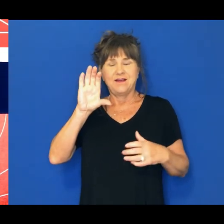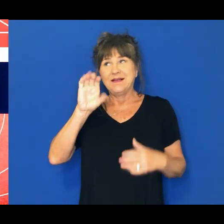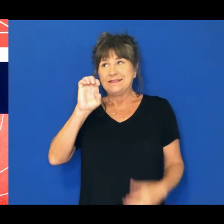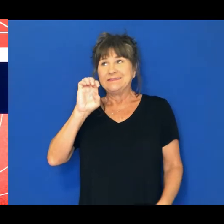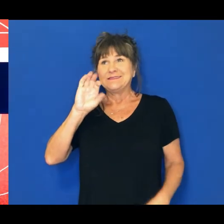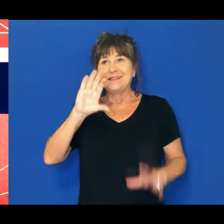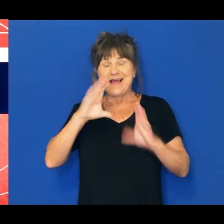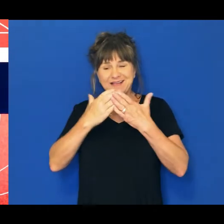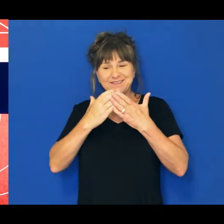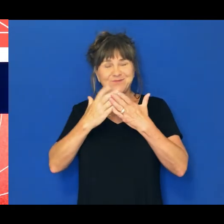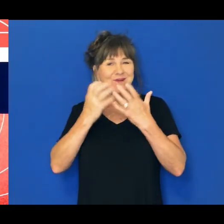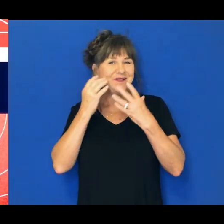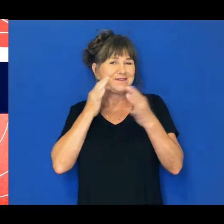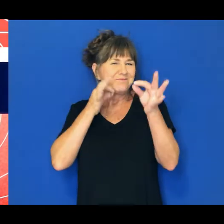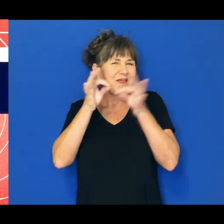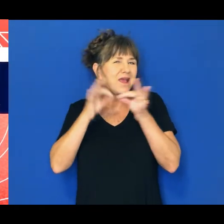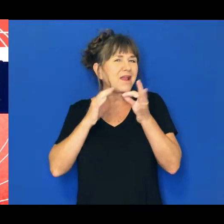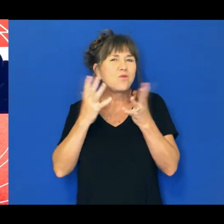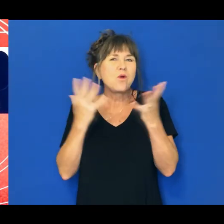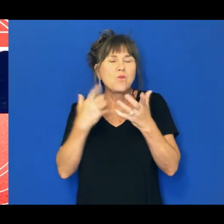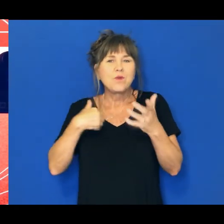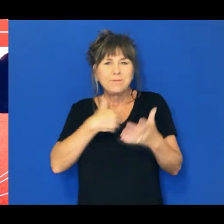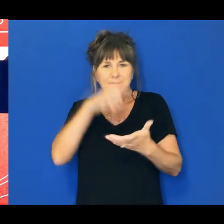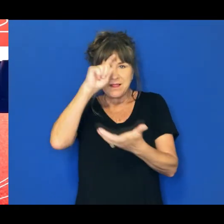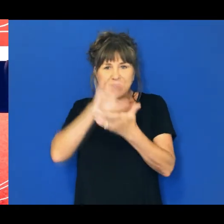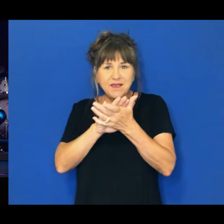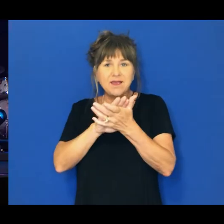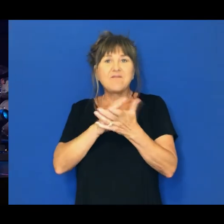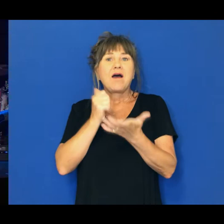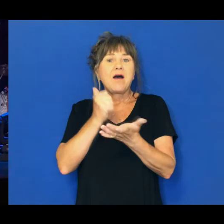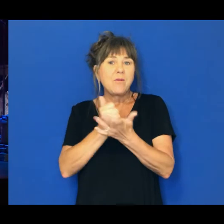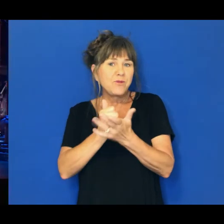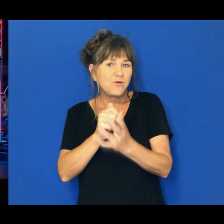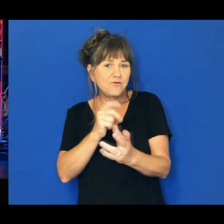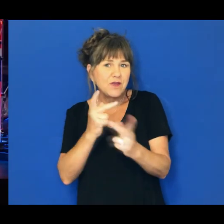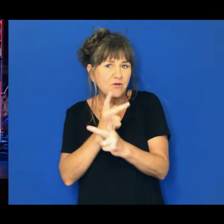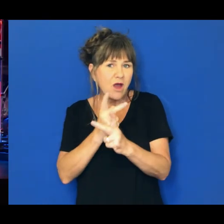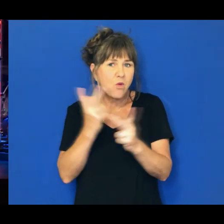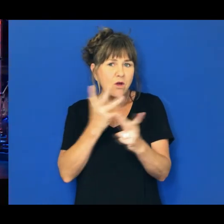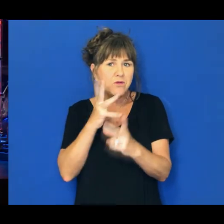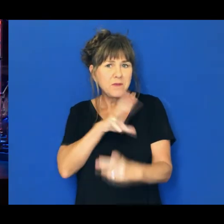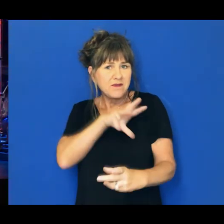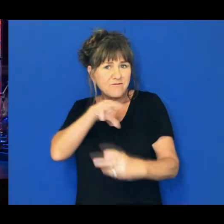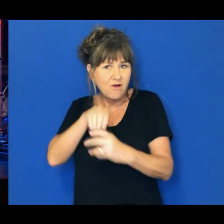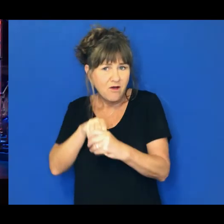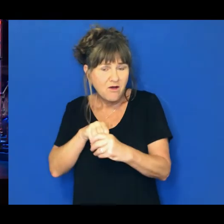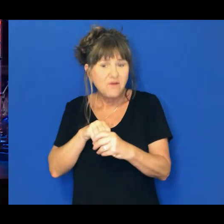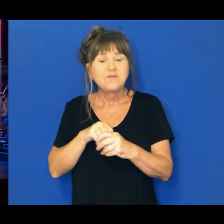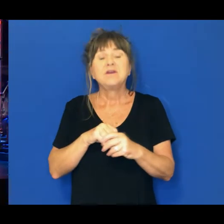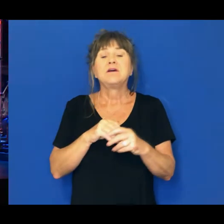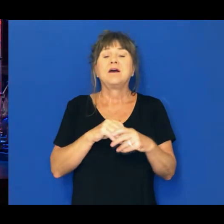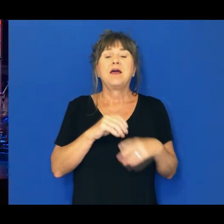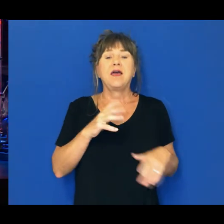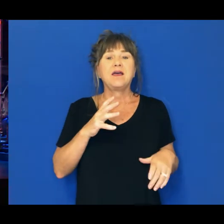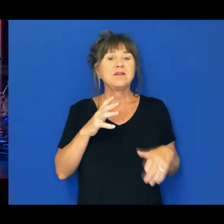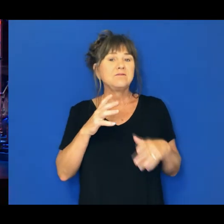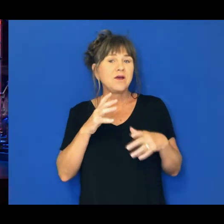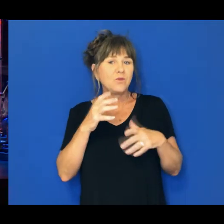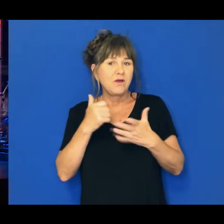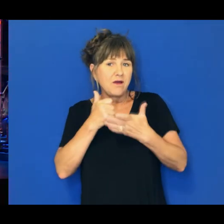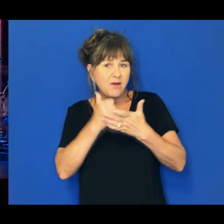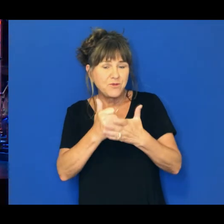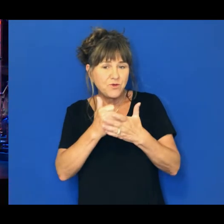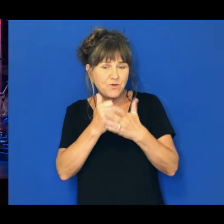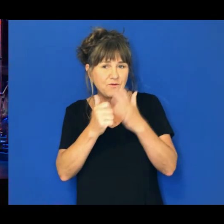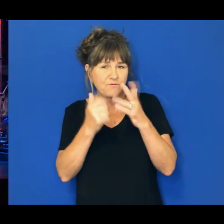help you get plugged into community and find a group to belong to. We also help you discover your own gifts that God has equipped you with and how you can